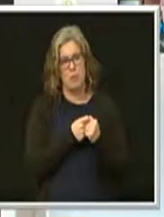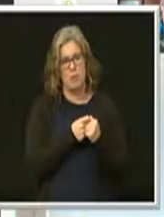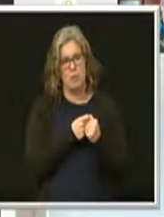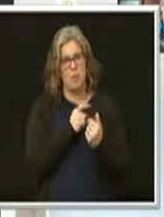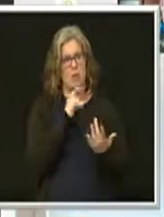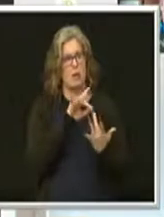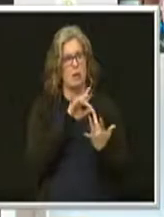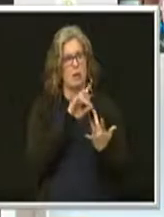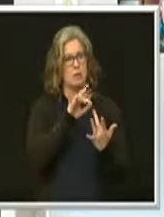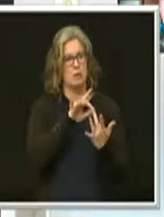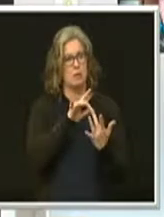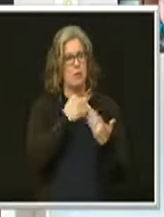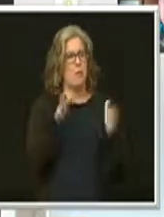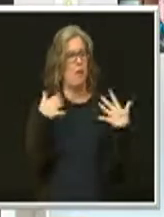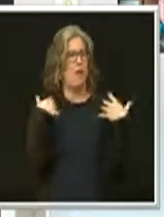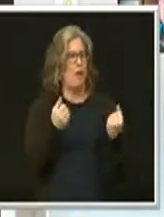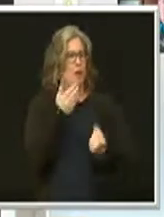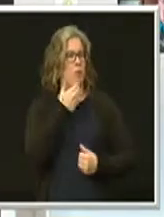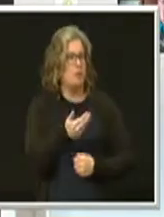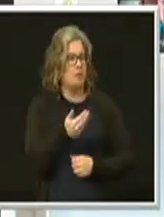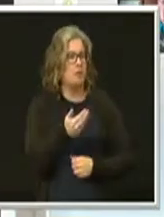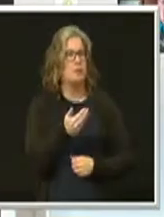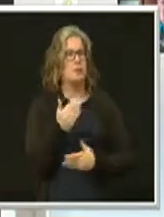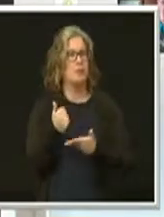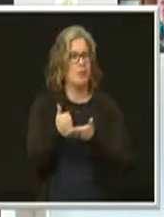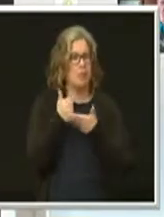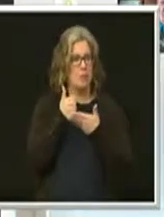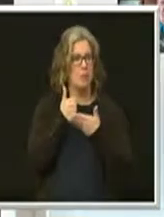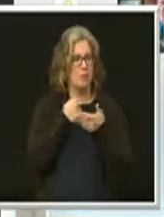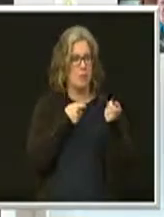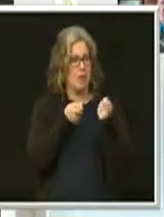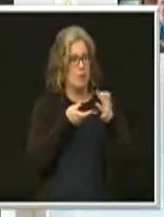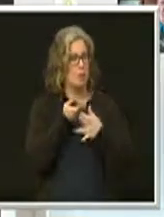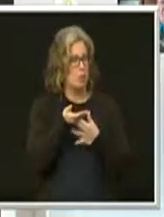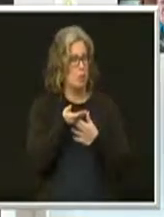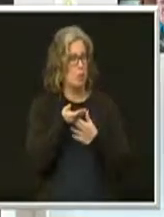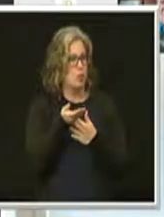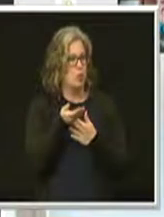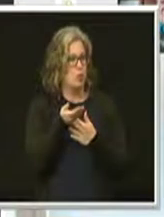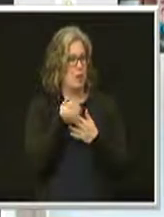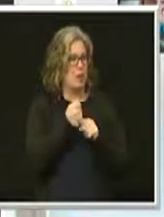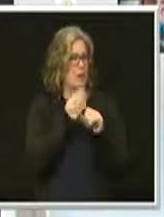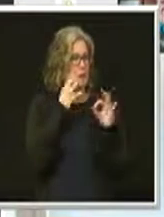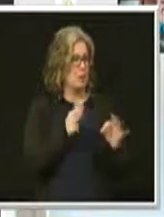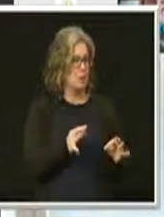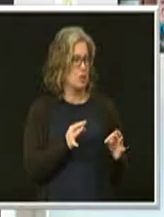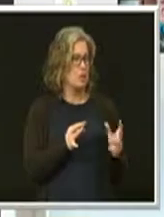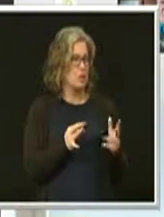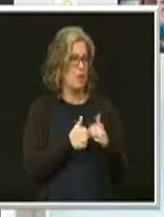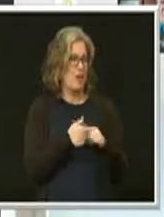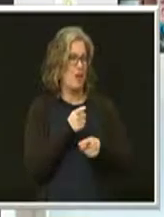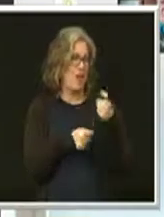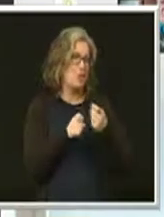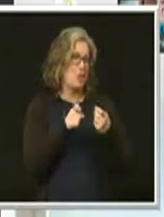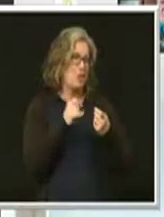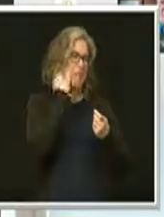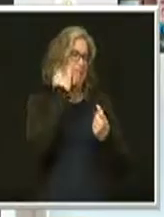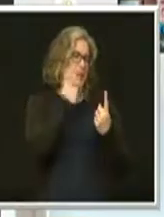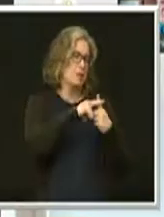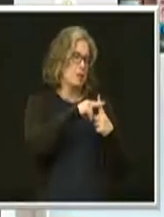contact the public health and wellness, and they help us manage through, help us make decisions on how to handle those